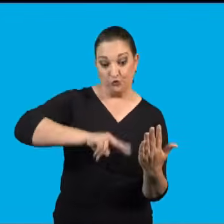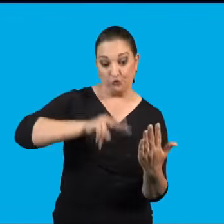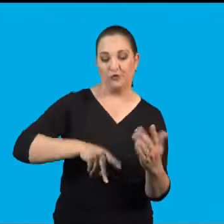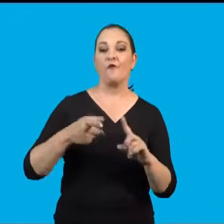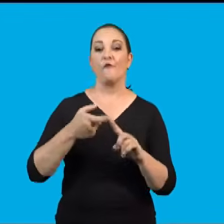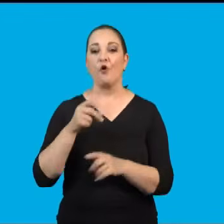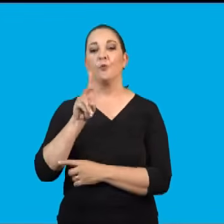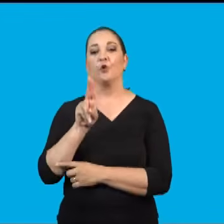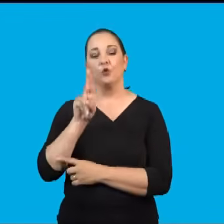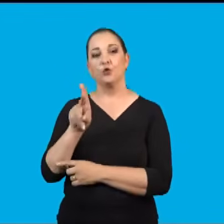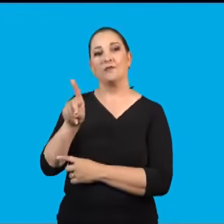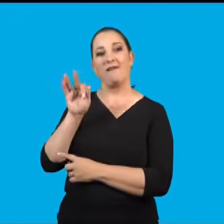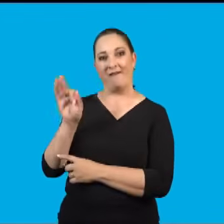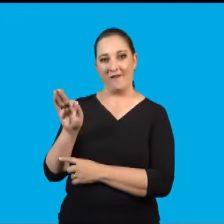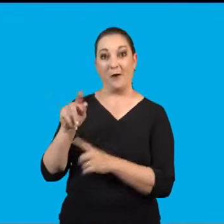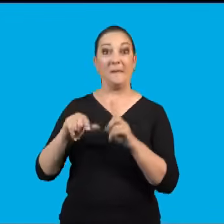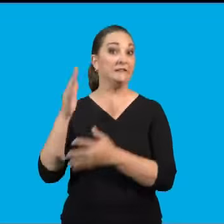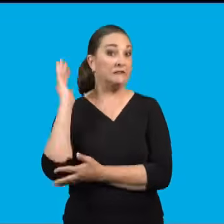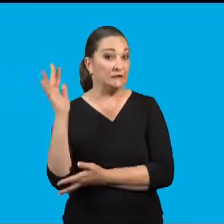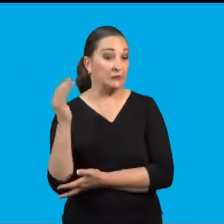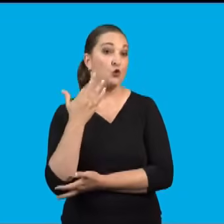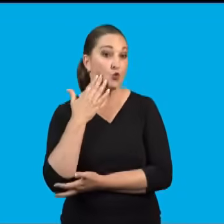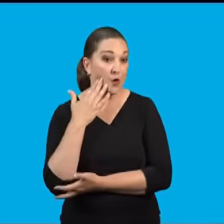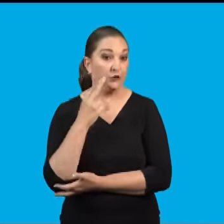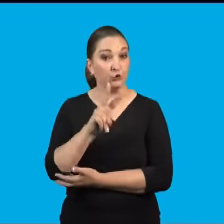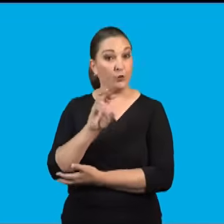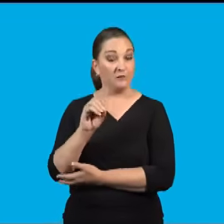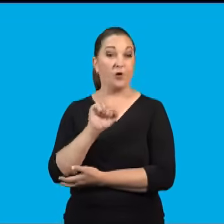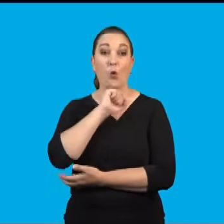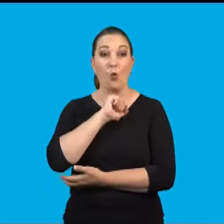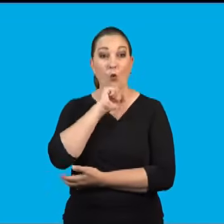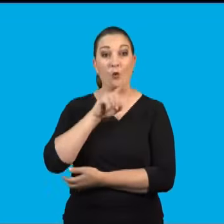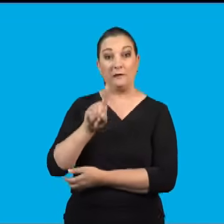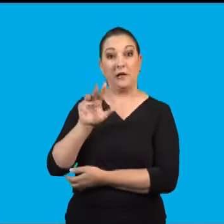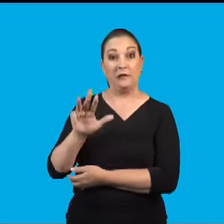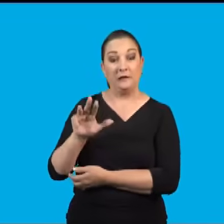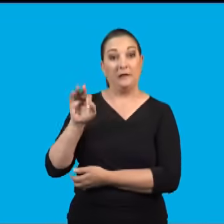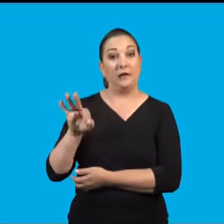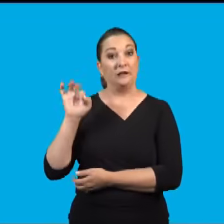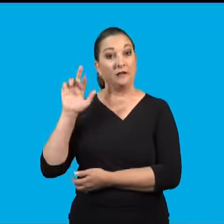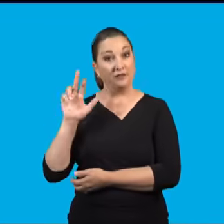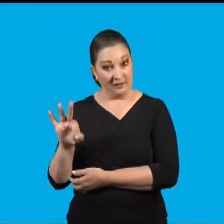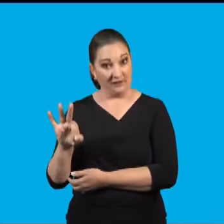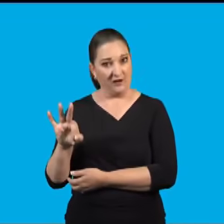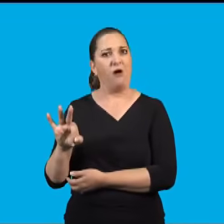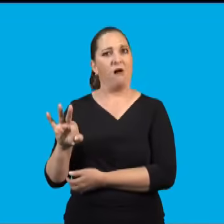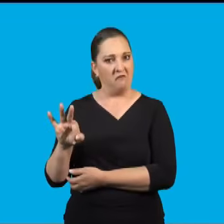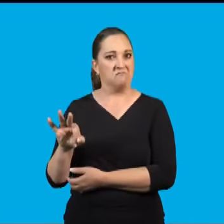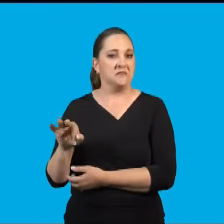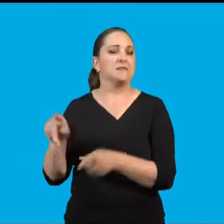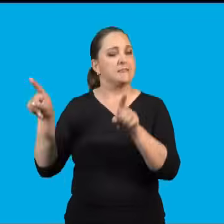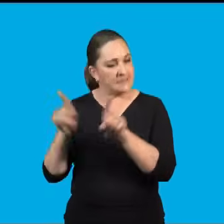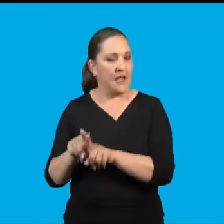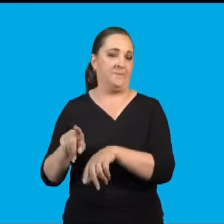UDF. The speech was delivered on the 20th of August 1983, which was the actual